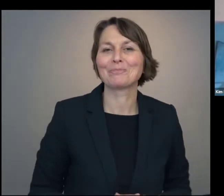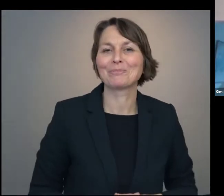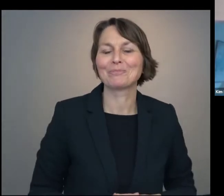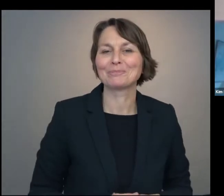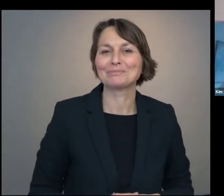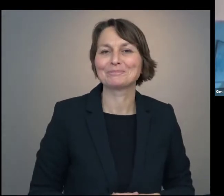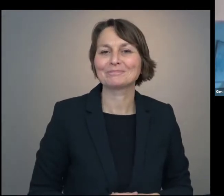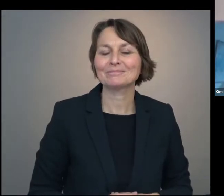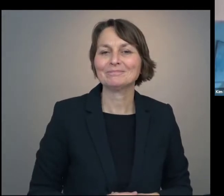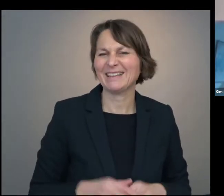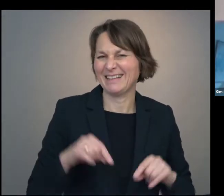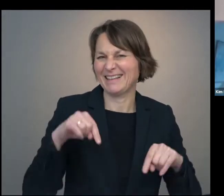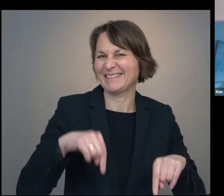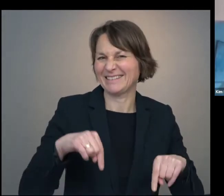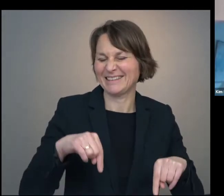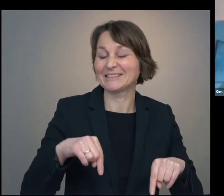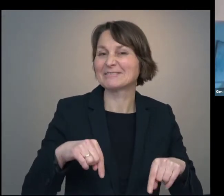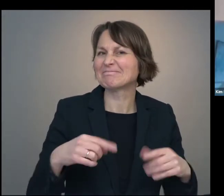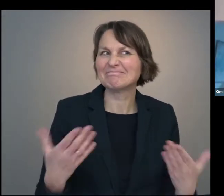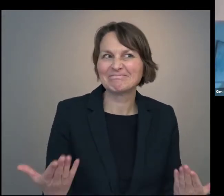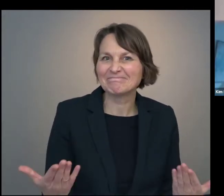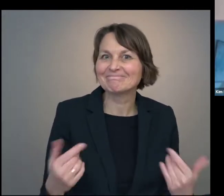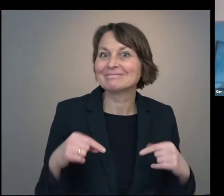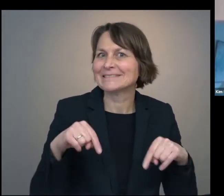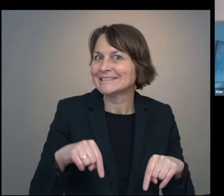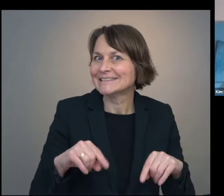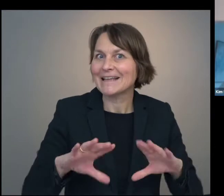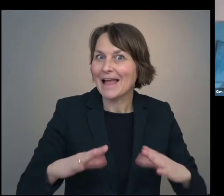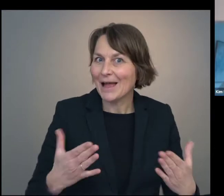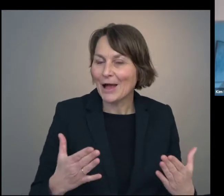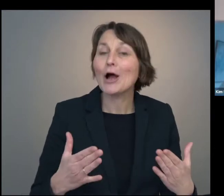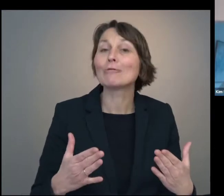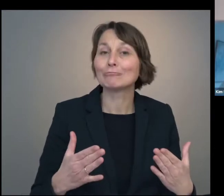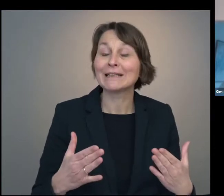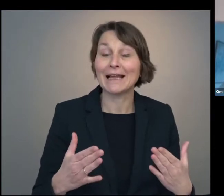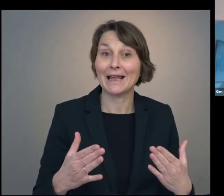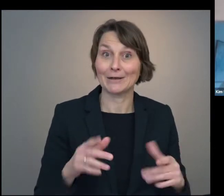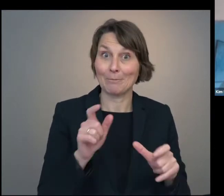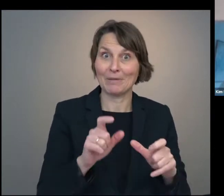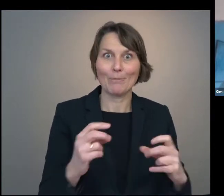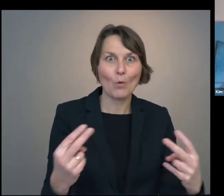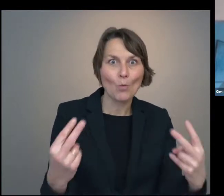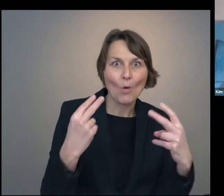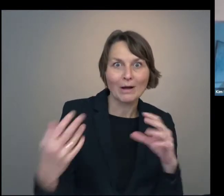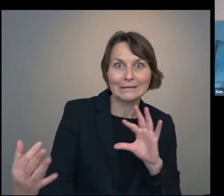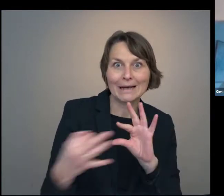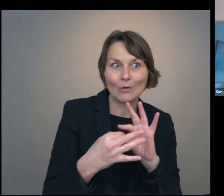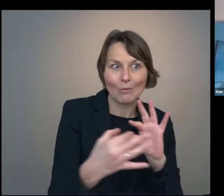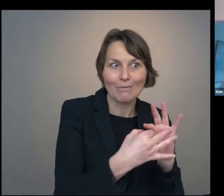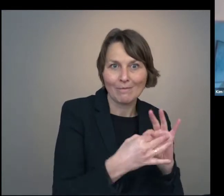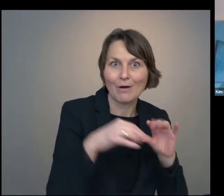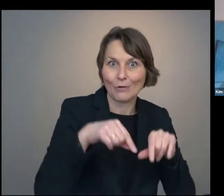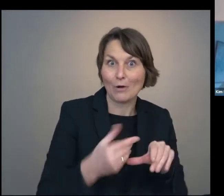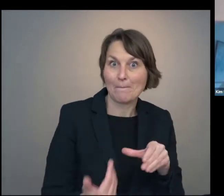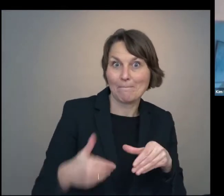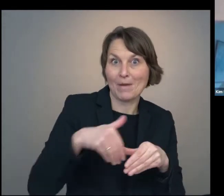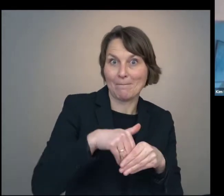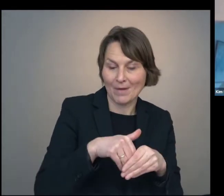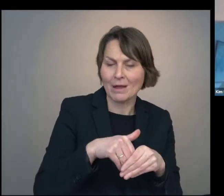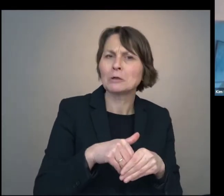One of the great things actually about doing initiatives like this one is to be able to include the community as well in